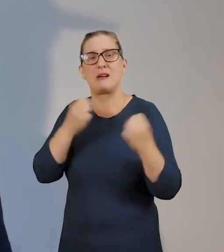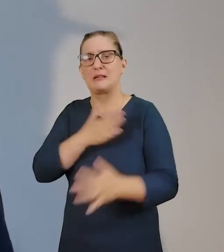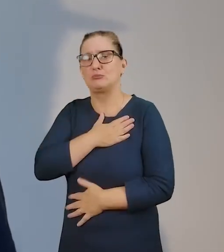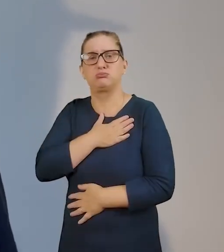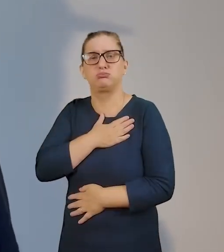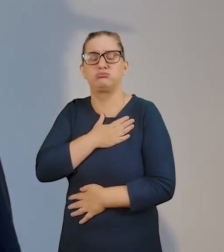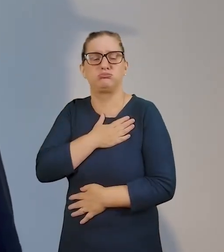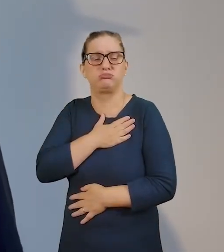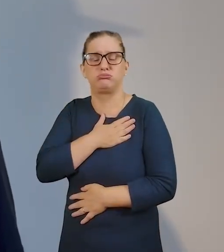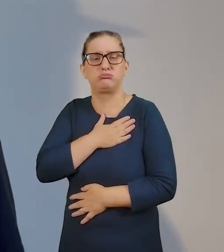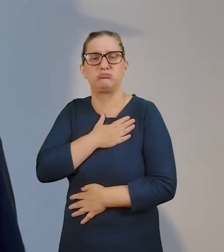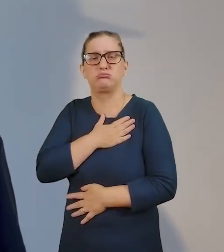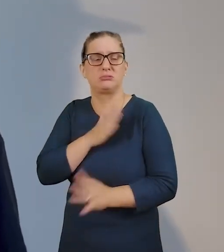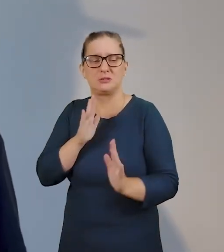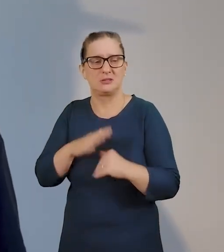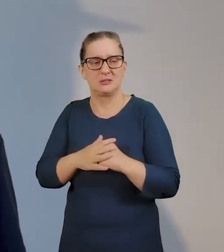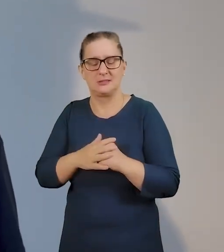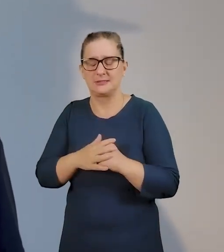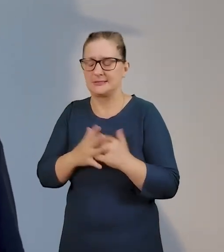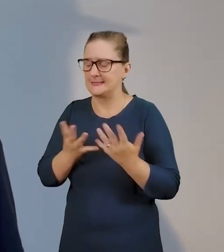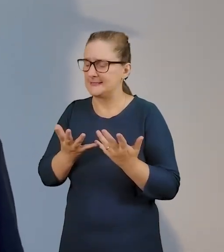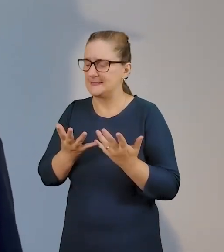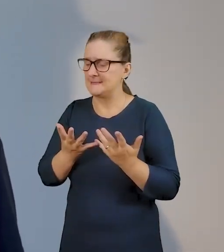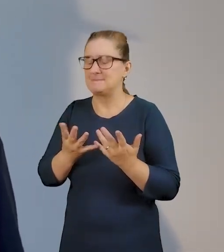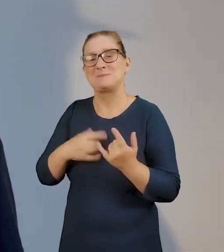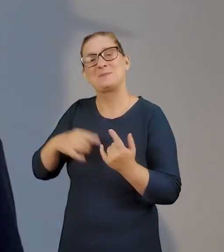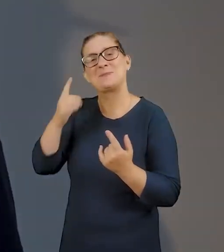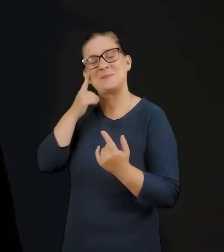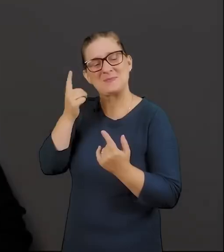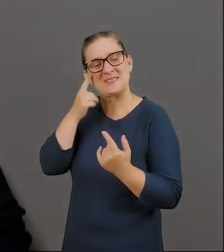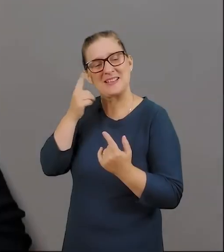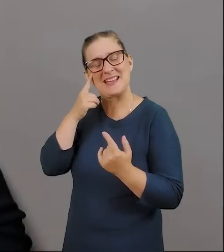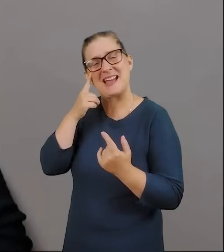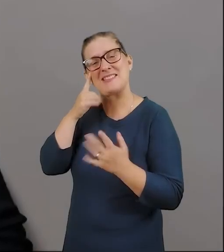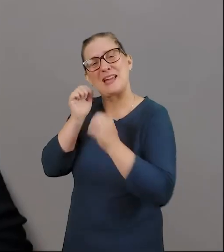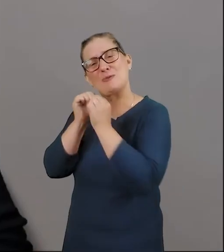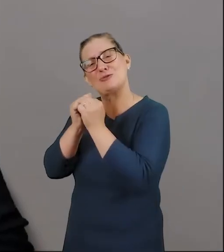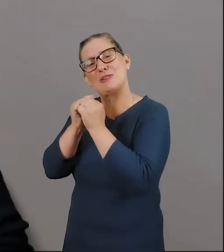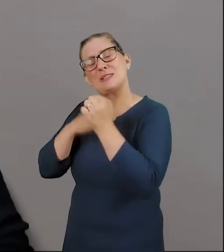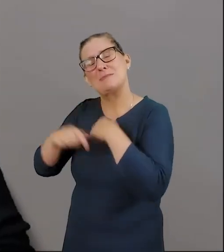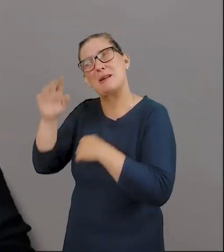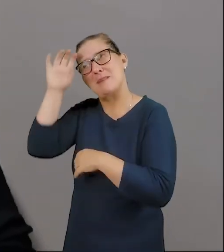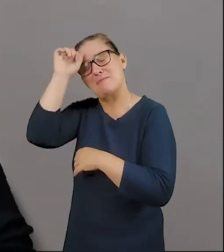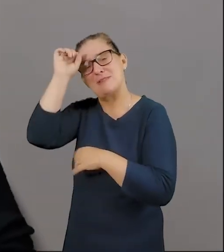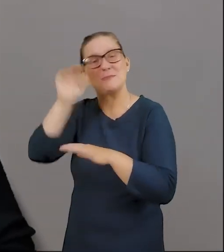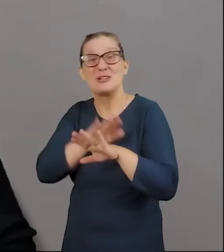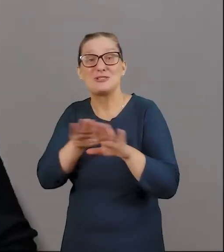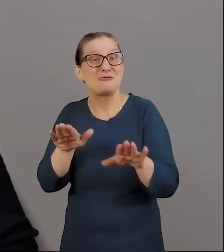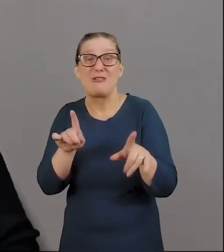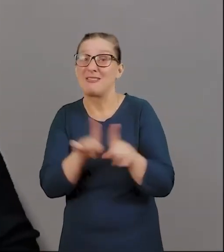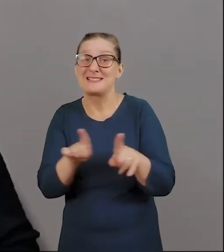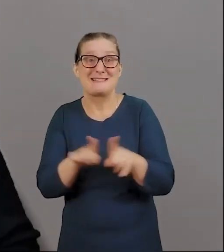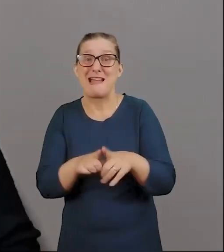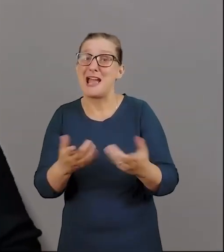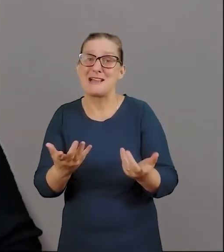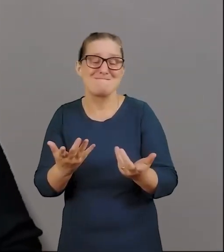For me, that would be heartbreaking. I'd find that really, really hard. I don't think I'd be able to do it. I think I'd treasure them in my memory, but it's not